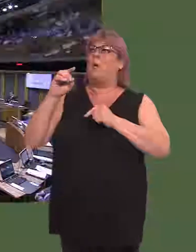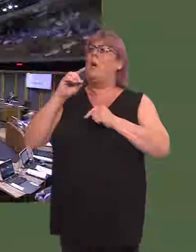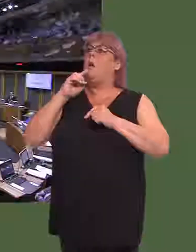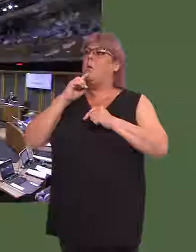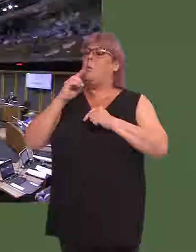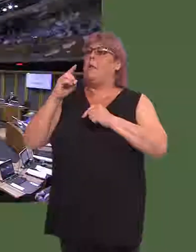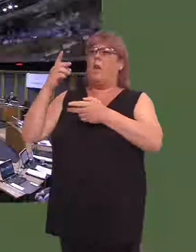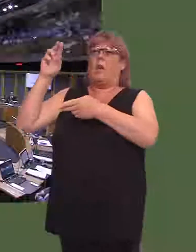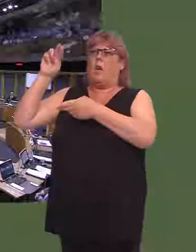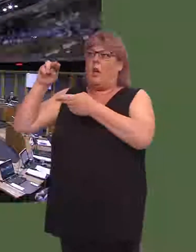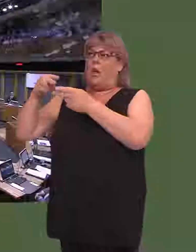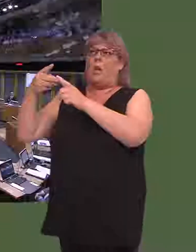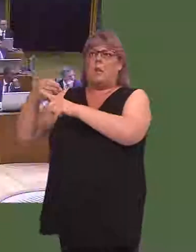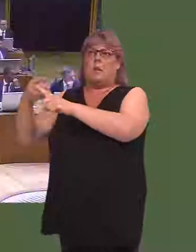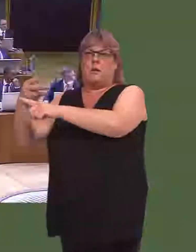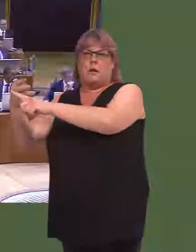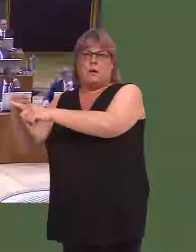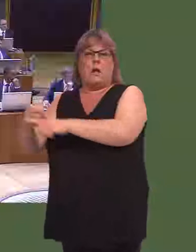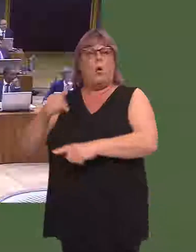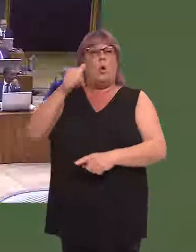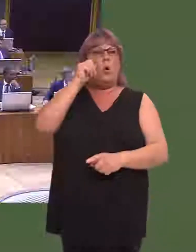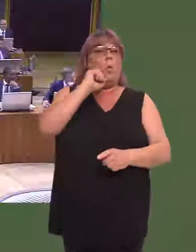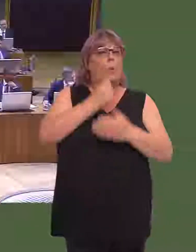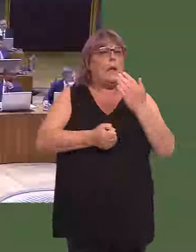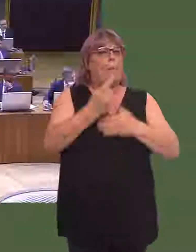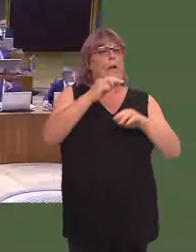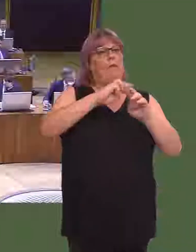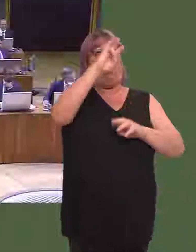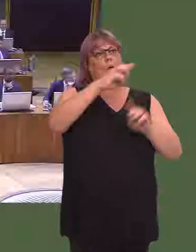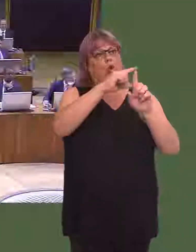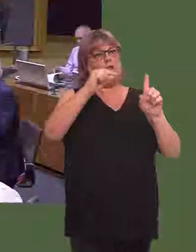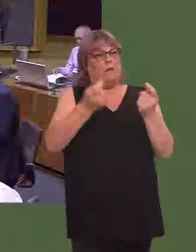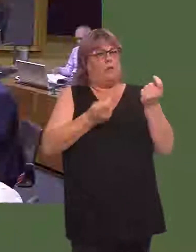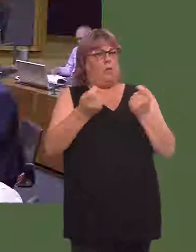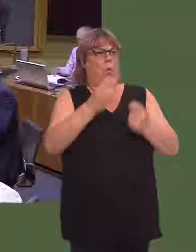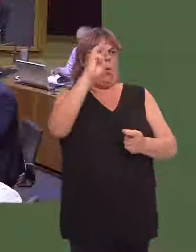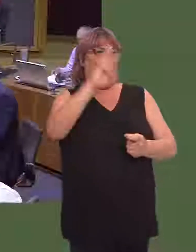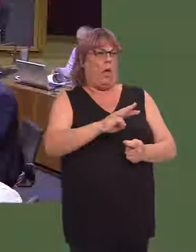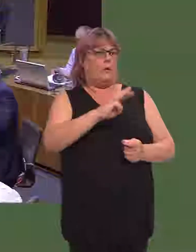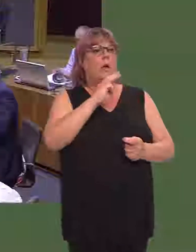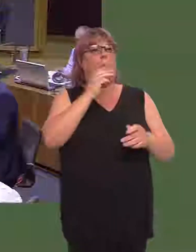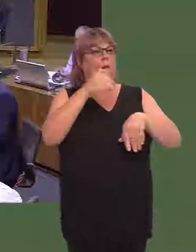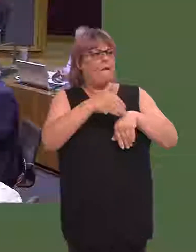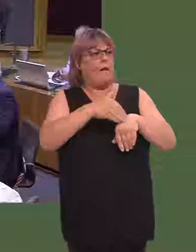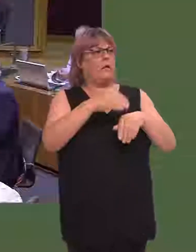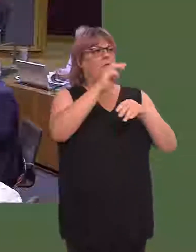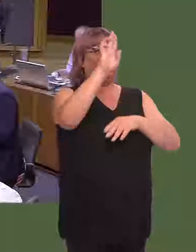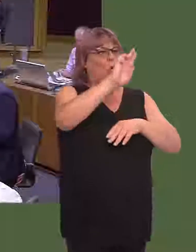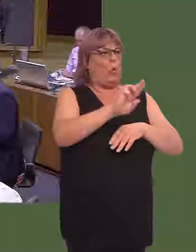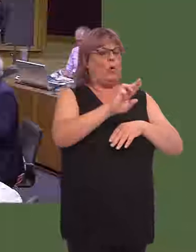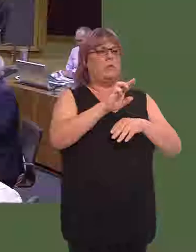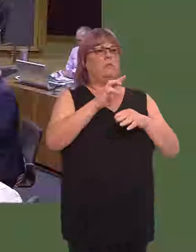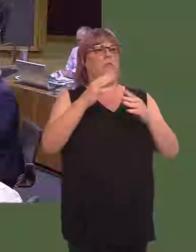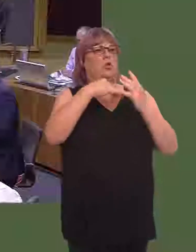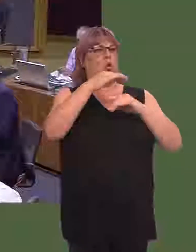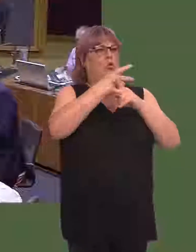Welsh Conservatives have greeted in Wales, and we know what would happen to our old people, to our young people, to schools, to hospitals, to social